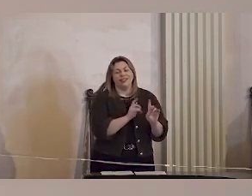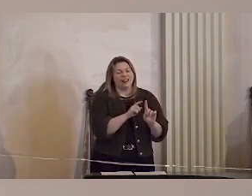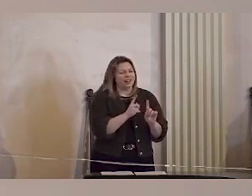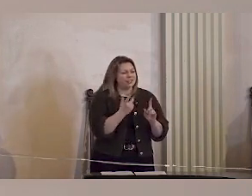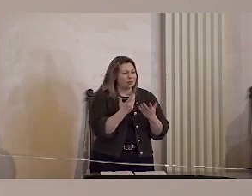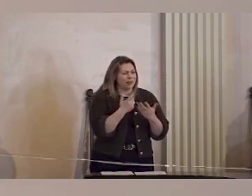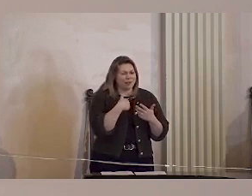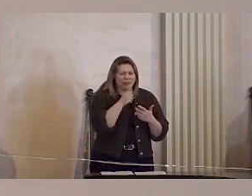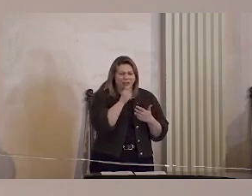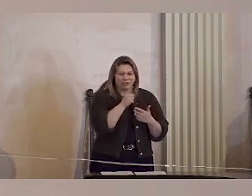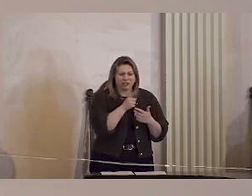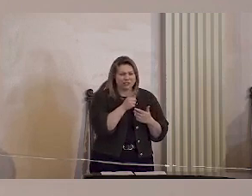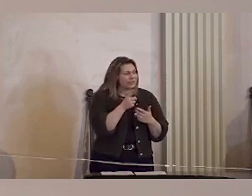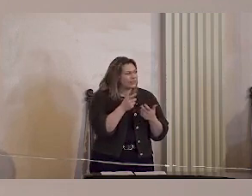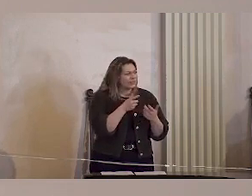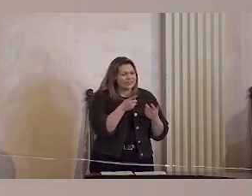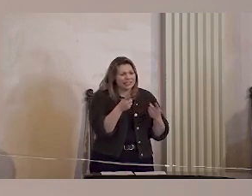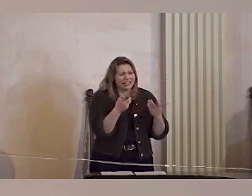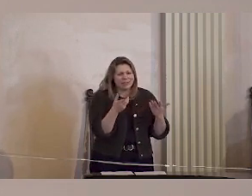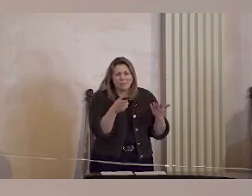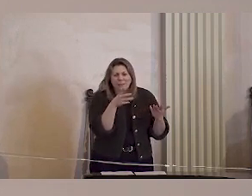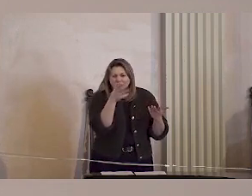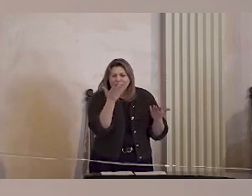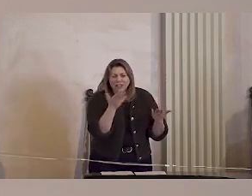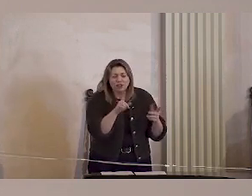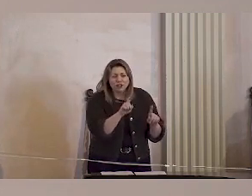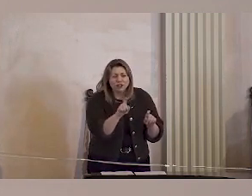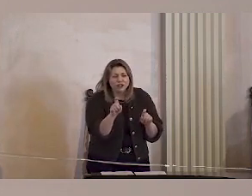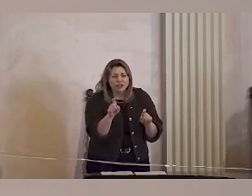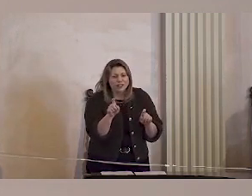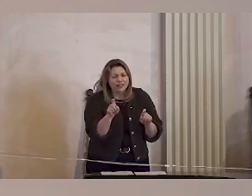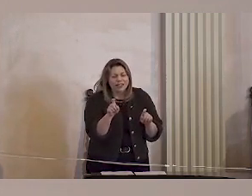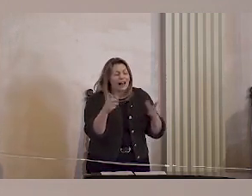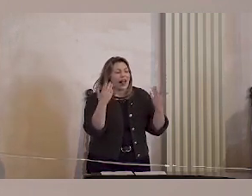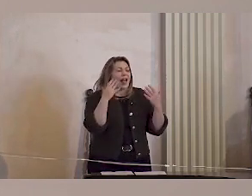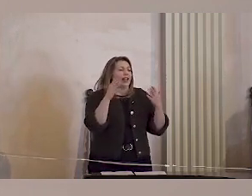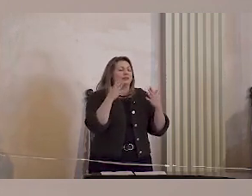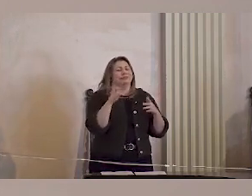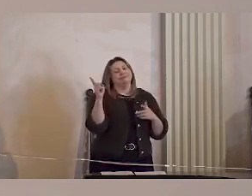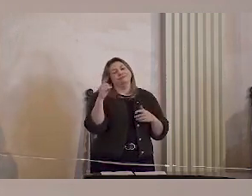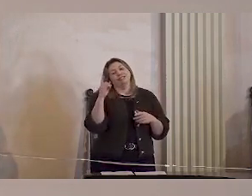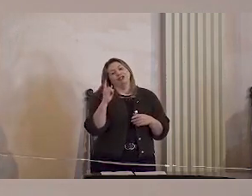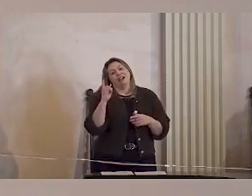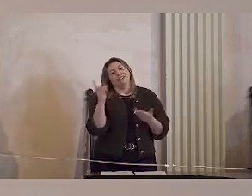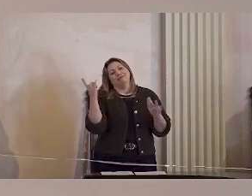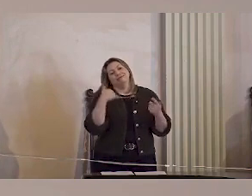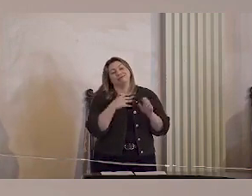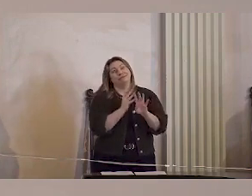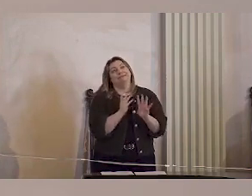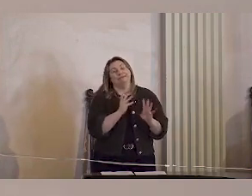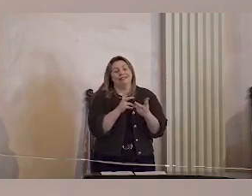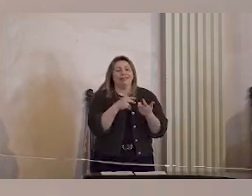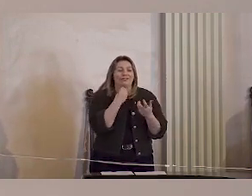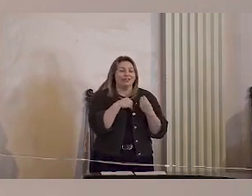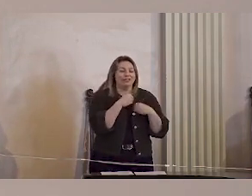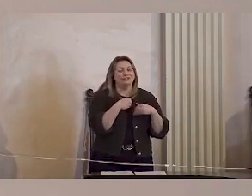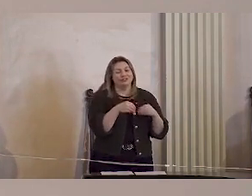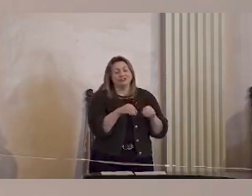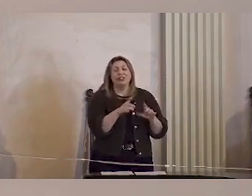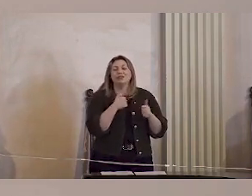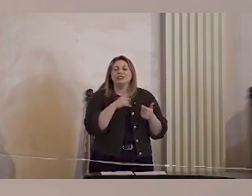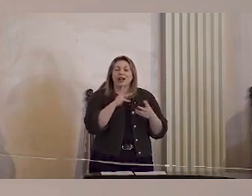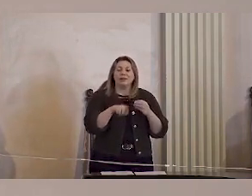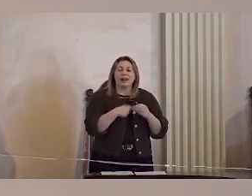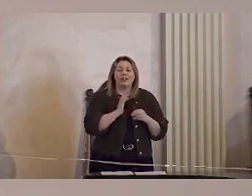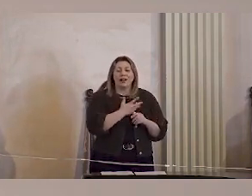Are you here? It's like we're in the line of Giant. And we were talking about how much our